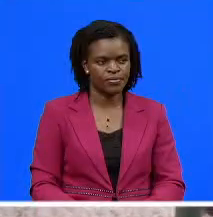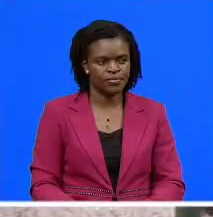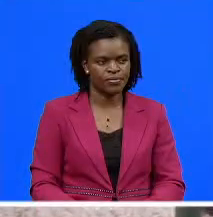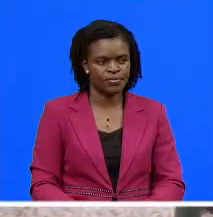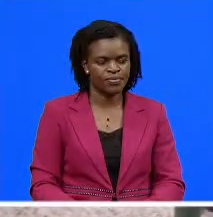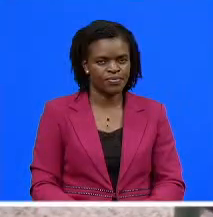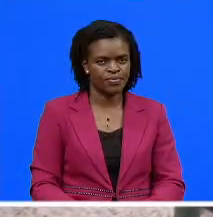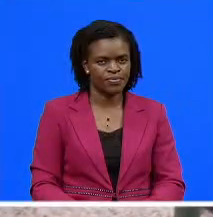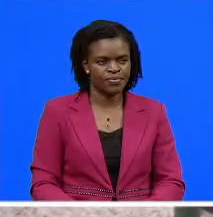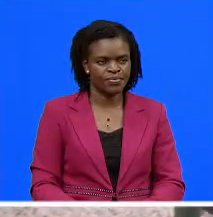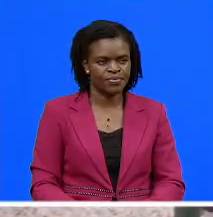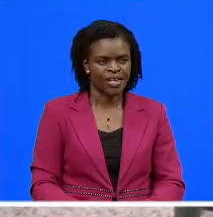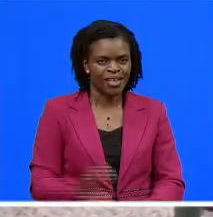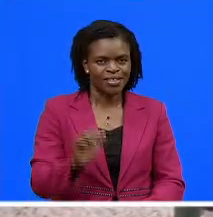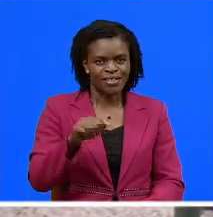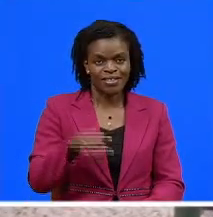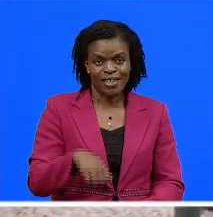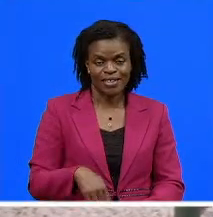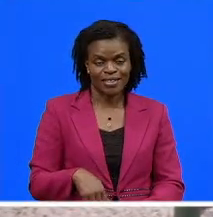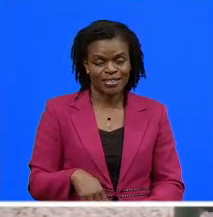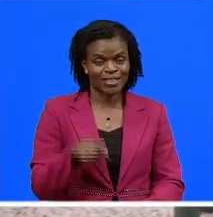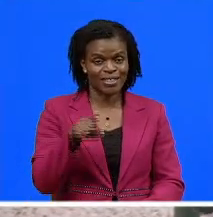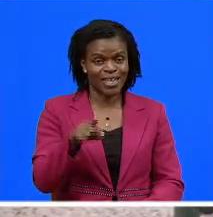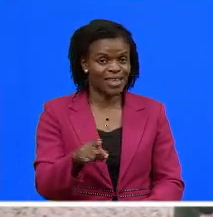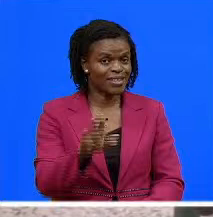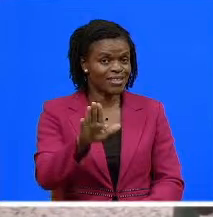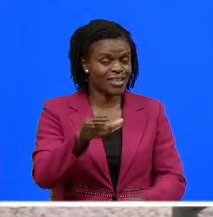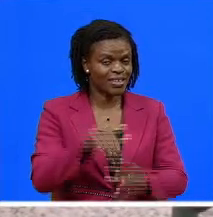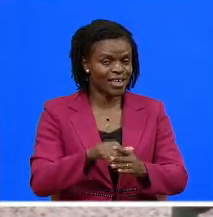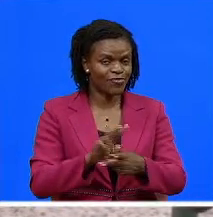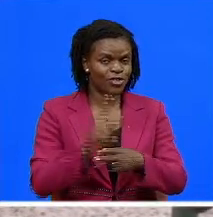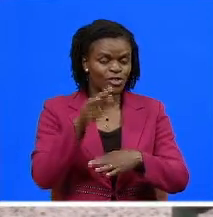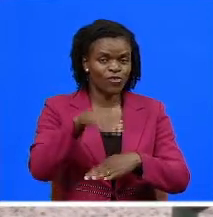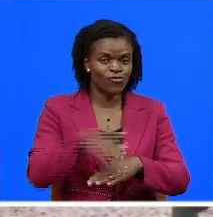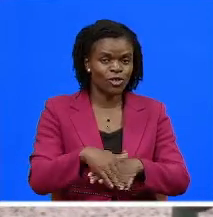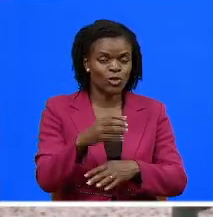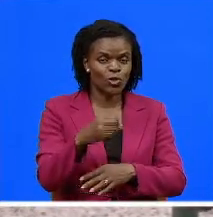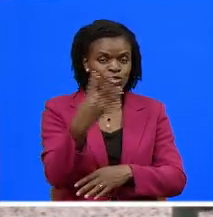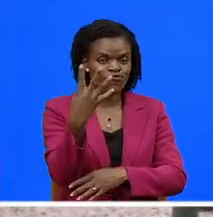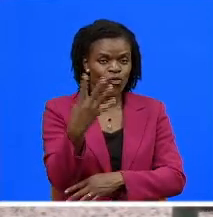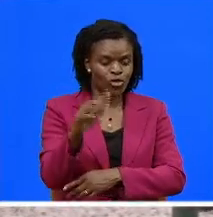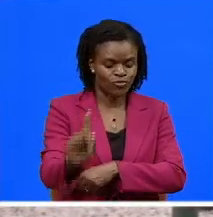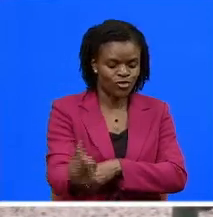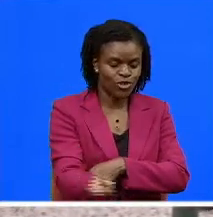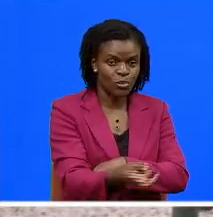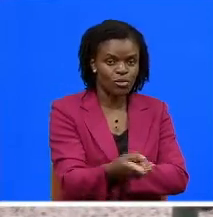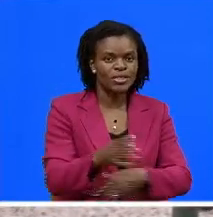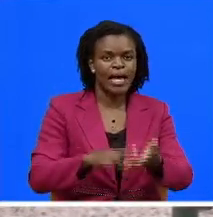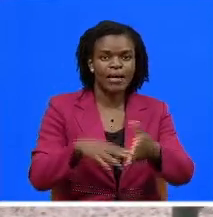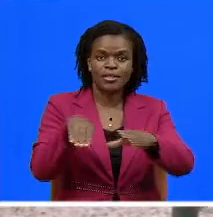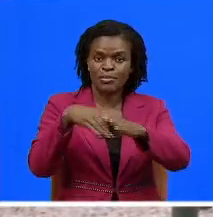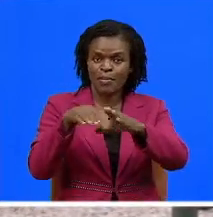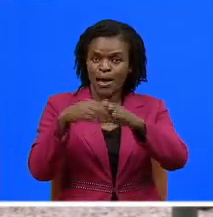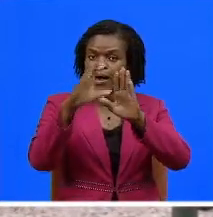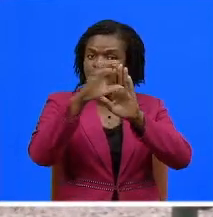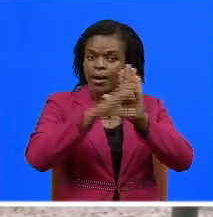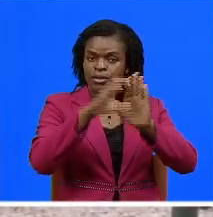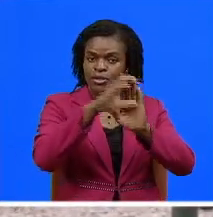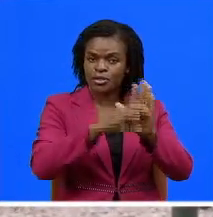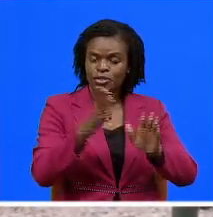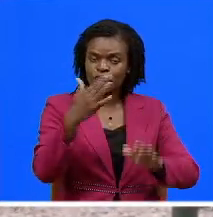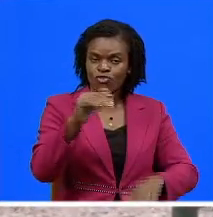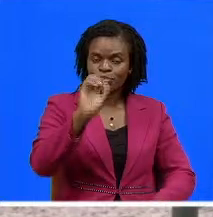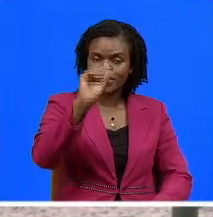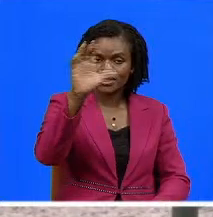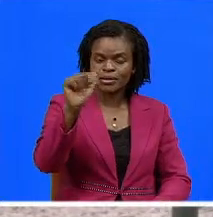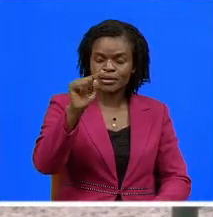4 golfers from each province to be exact, coming together, and also our member states from the SADC region also brought in